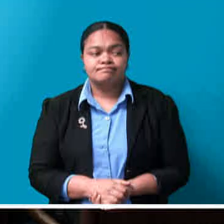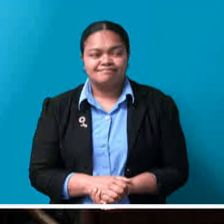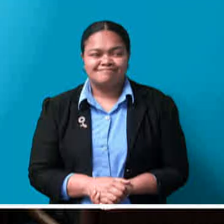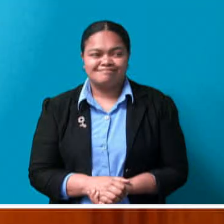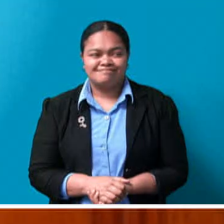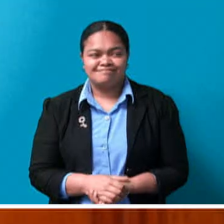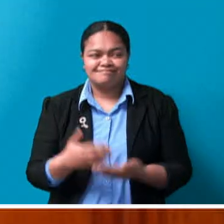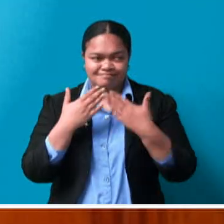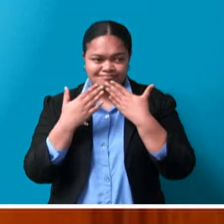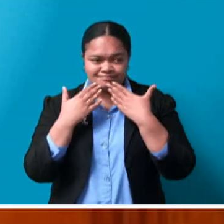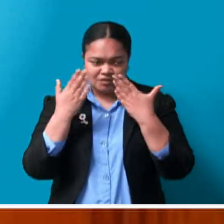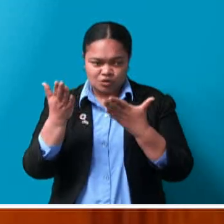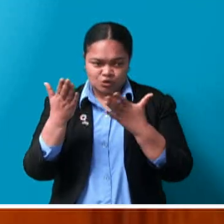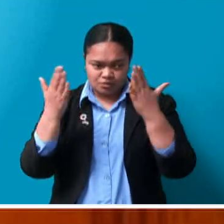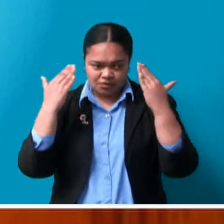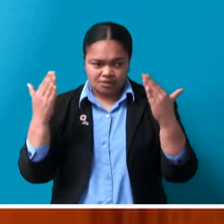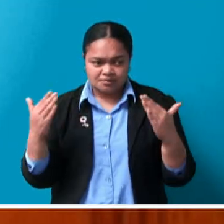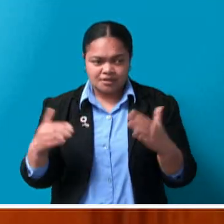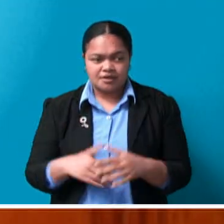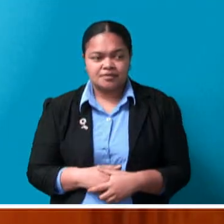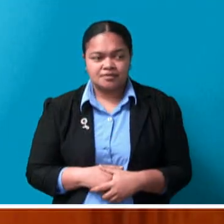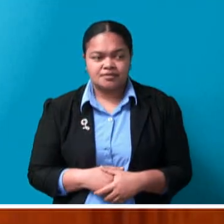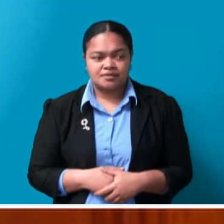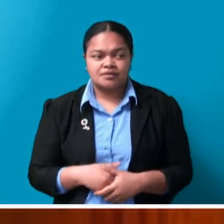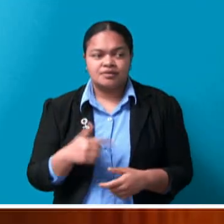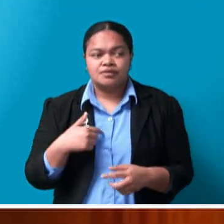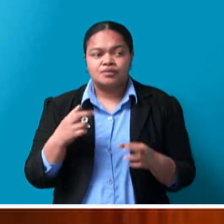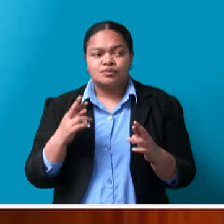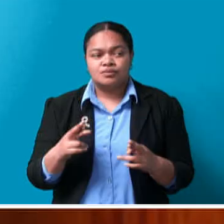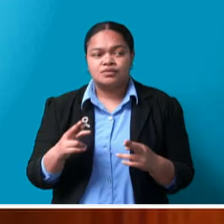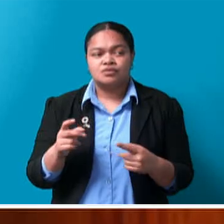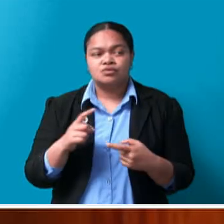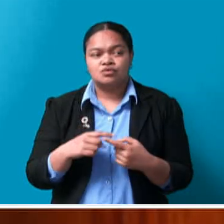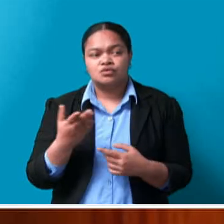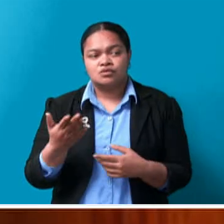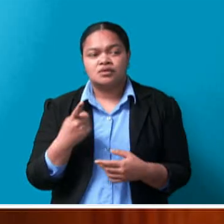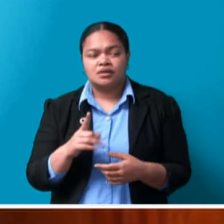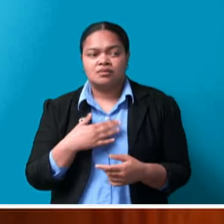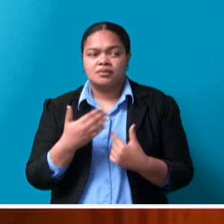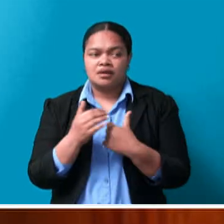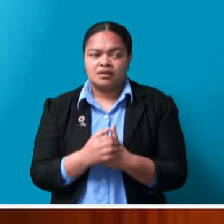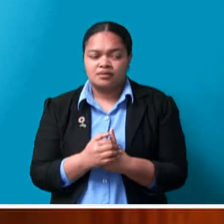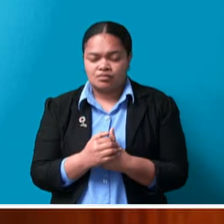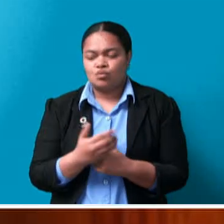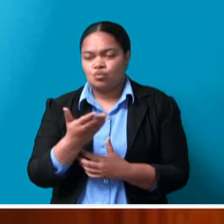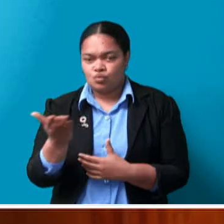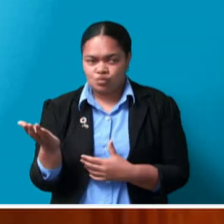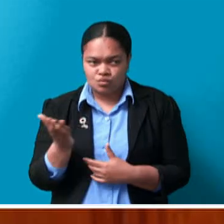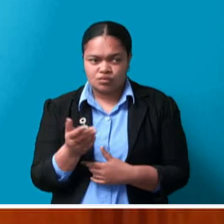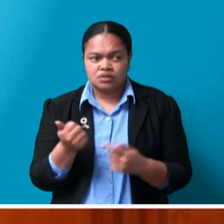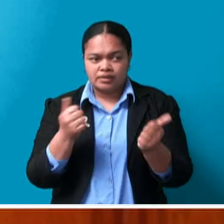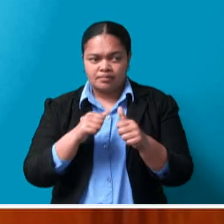Thank you, Honorable Speaker. I too wish to join you and my colleagues in commending